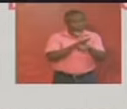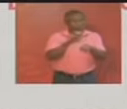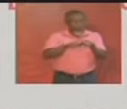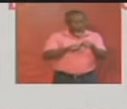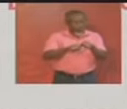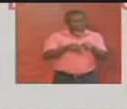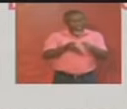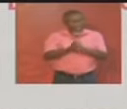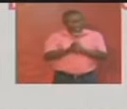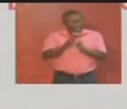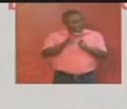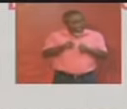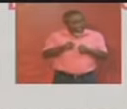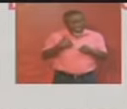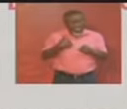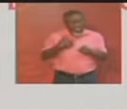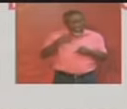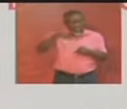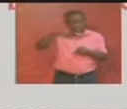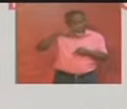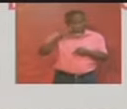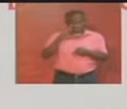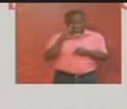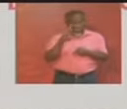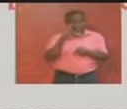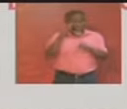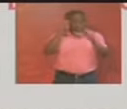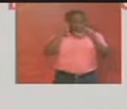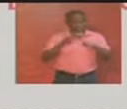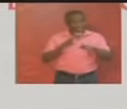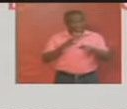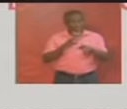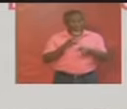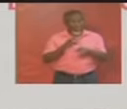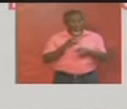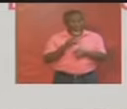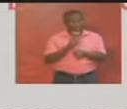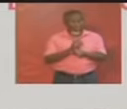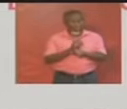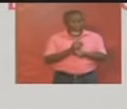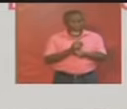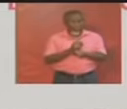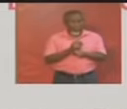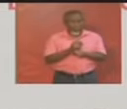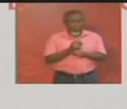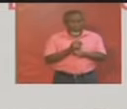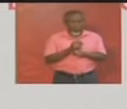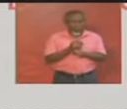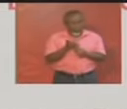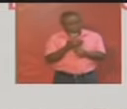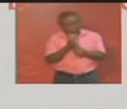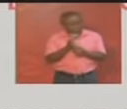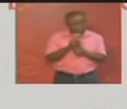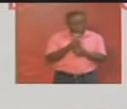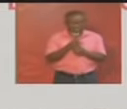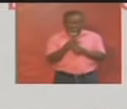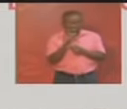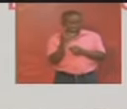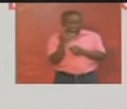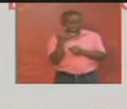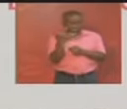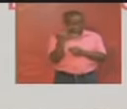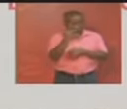is negative and according to the correct type of test, meaning the PCR test, within a 72-hour time frame, and of course